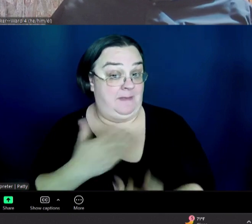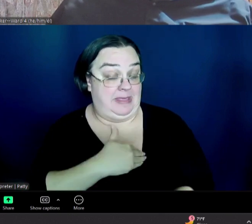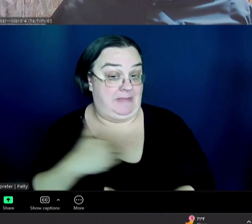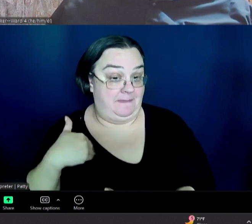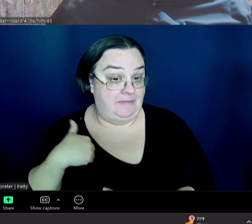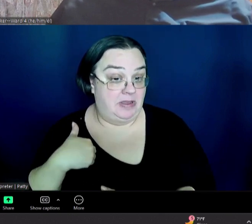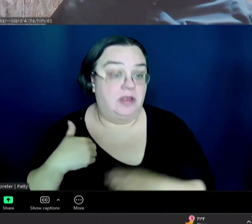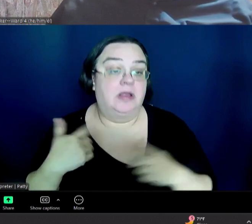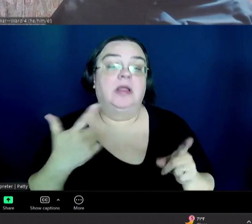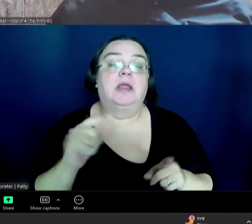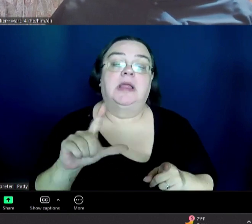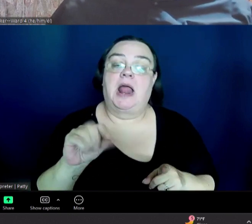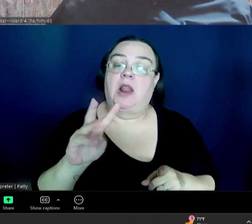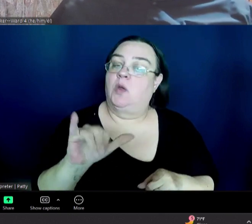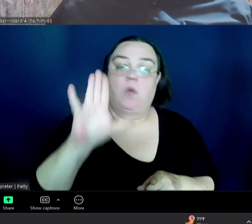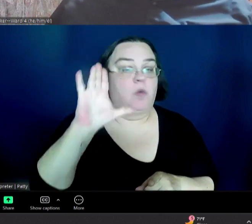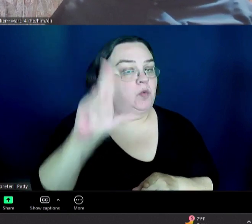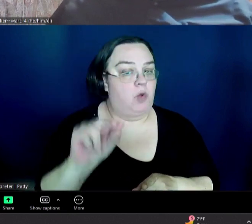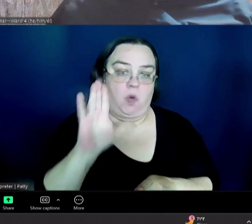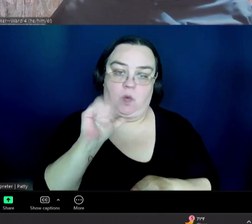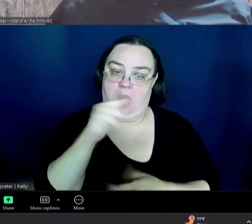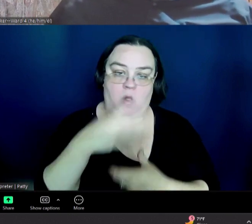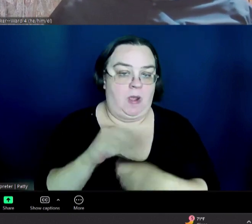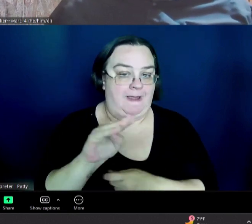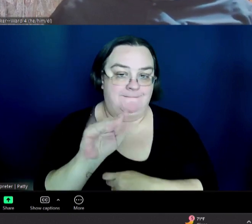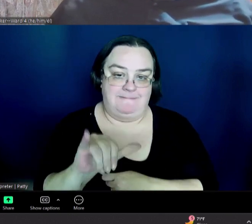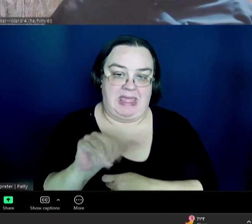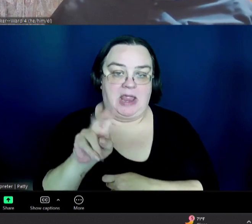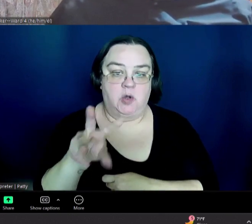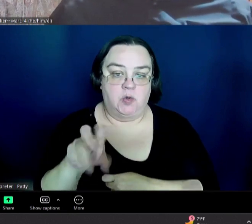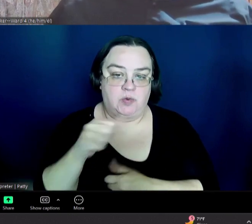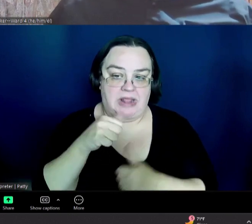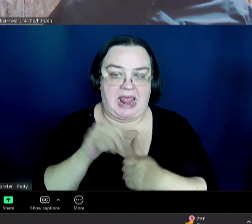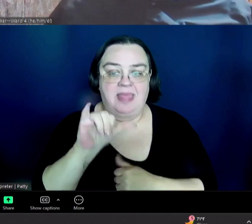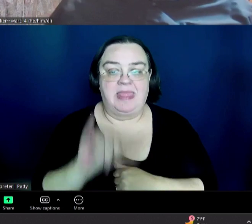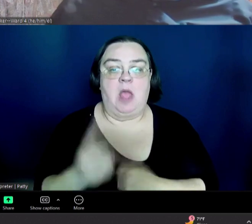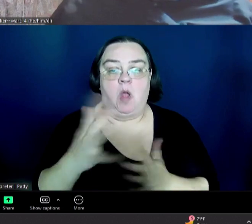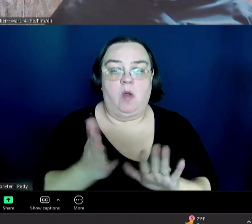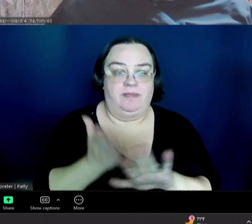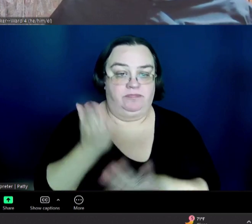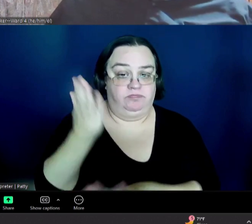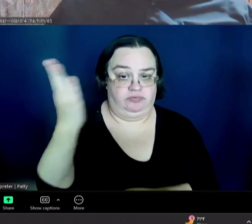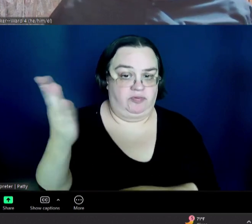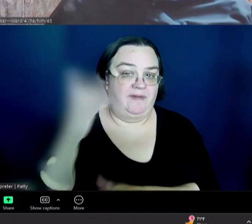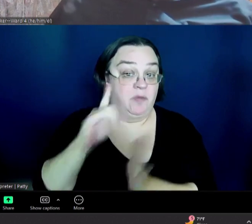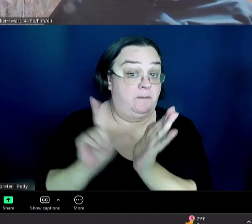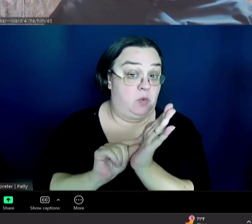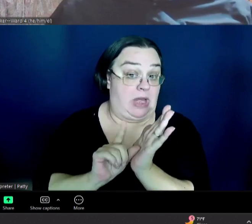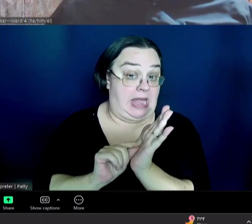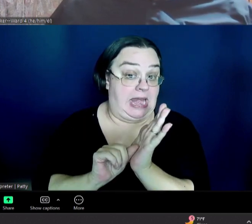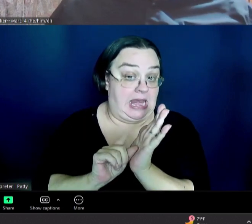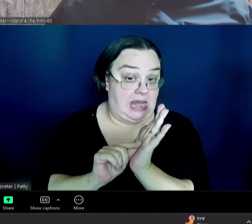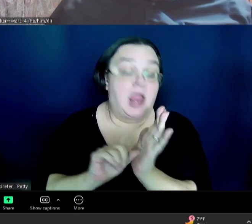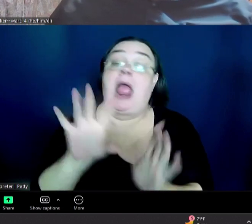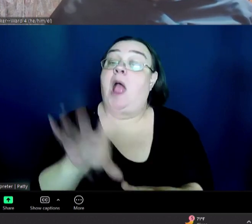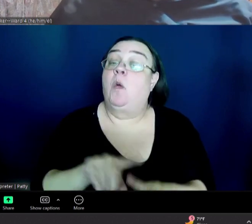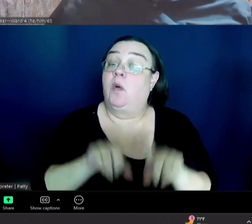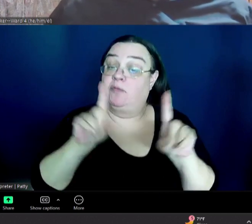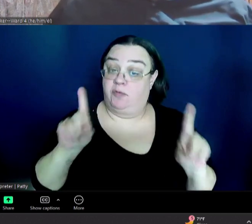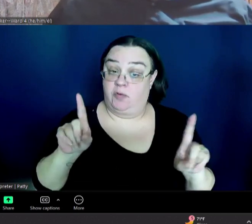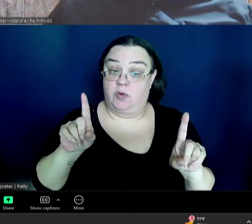No, it won't be in the main newsletter. The main newsletter has already been submitted to the printing company. However,